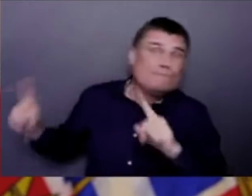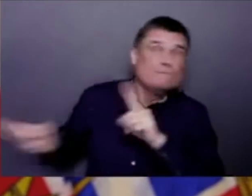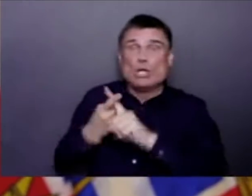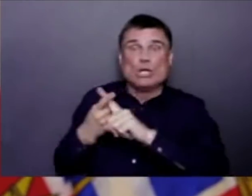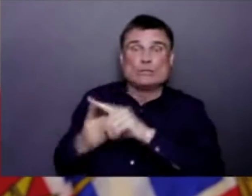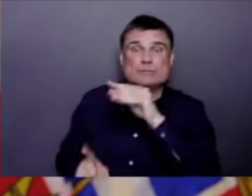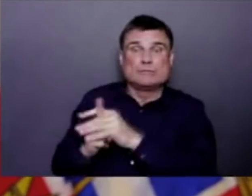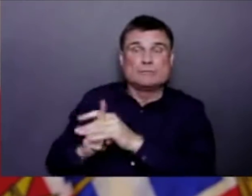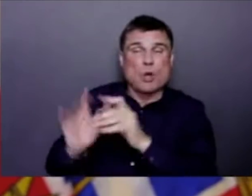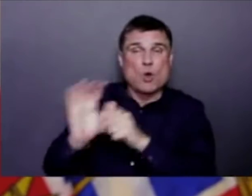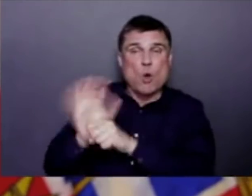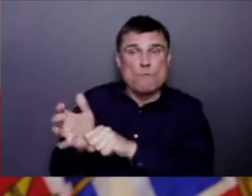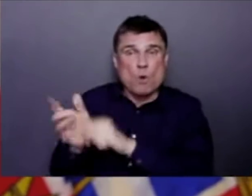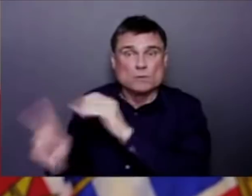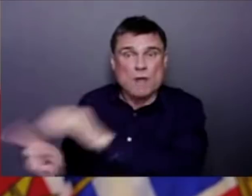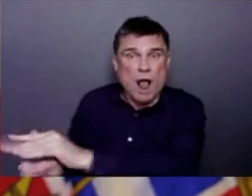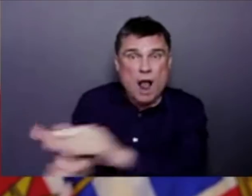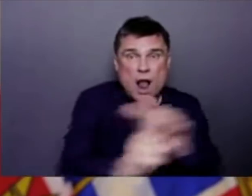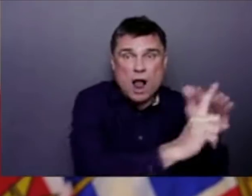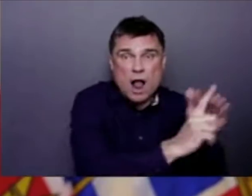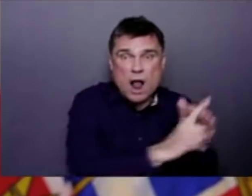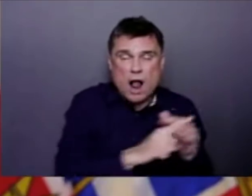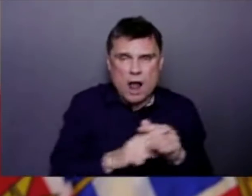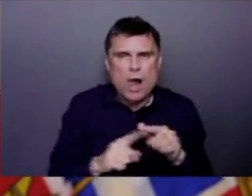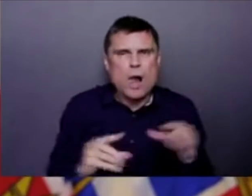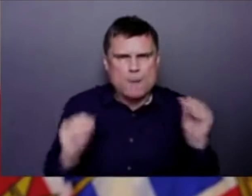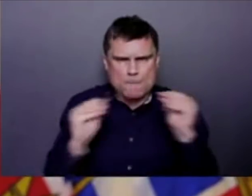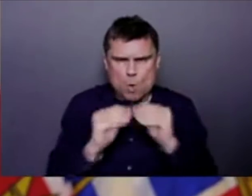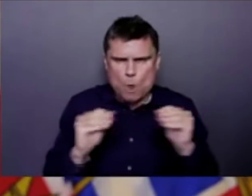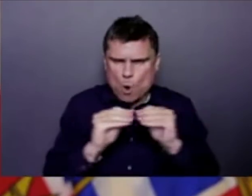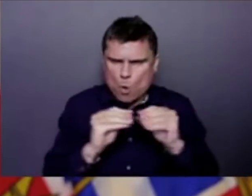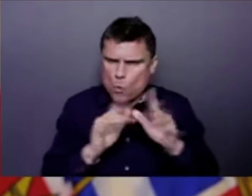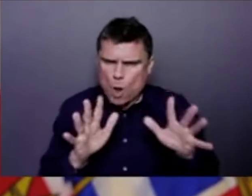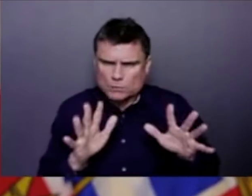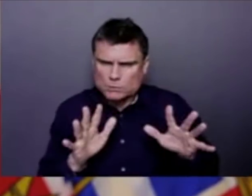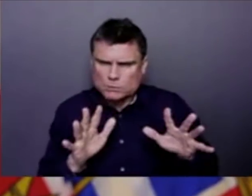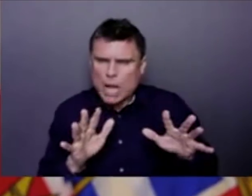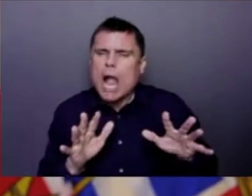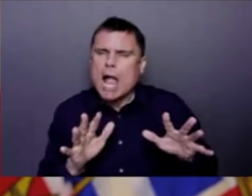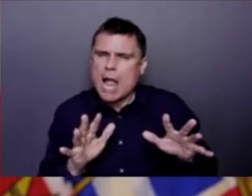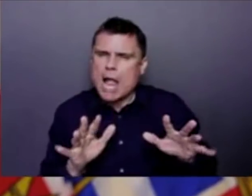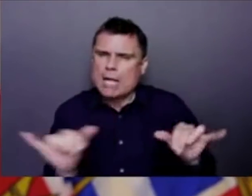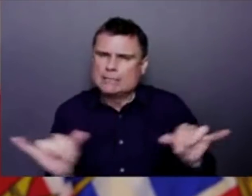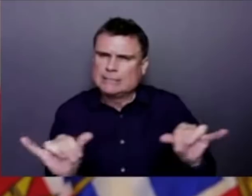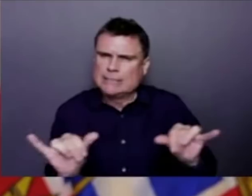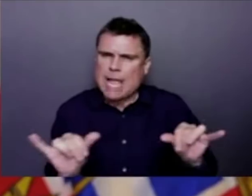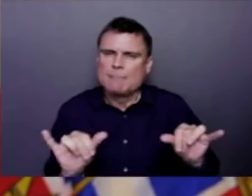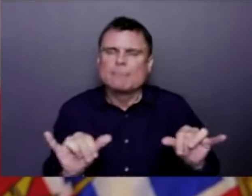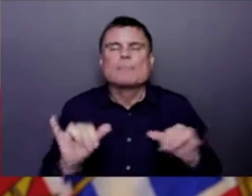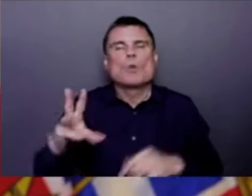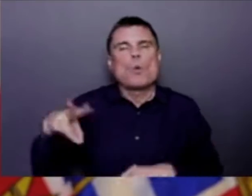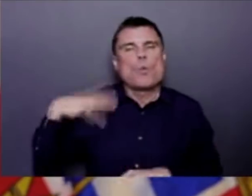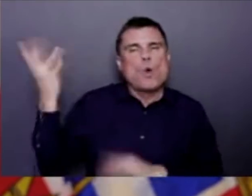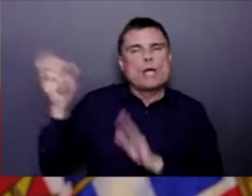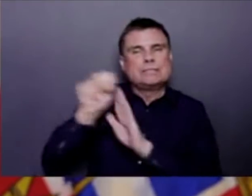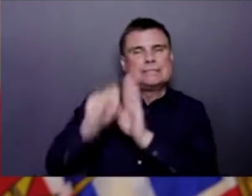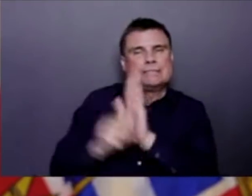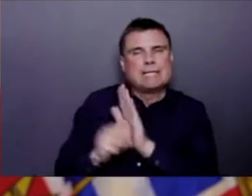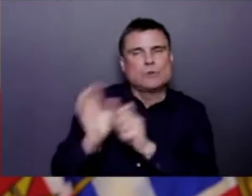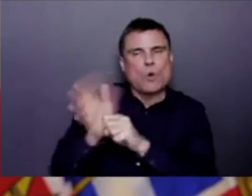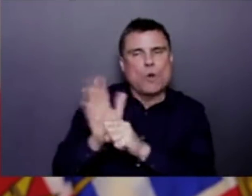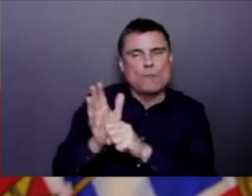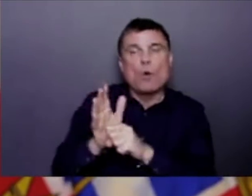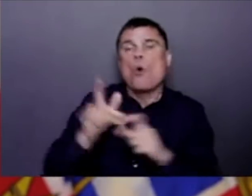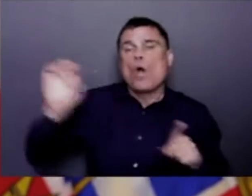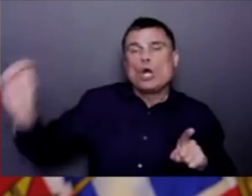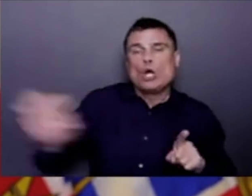in Europe early on in March and April and May. So when this variant arose in the UK, and we understood